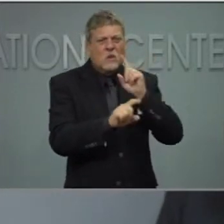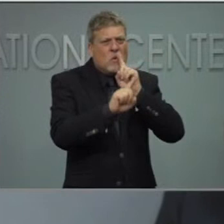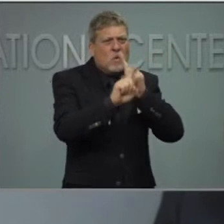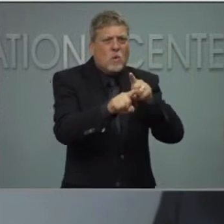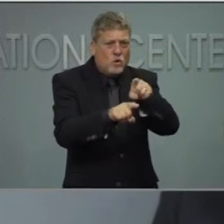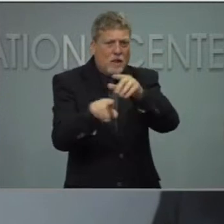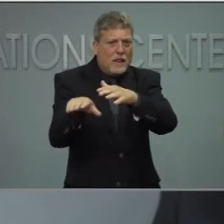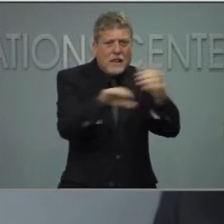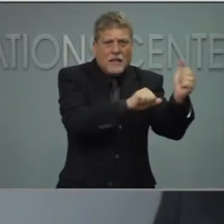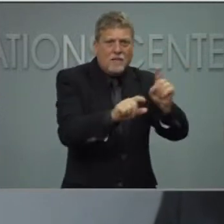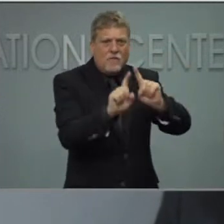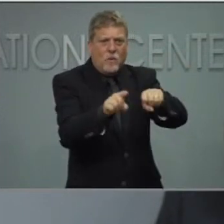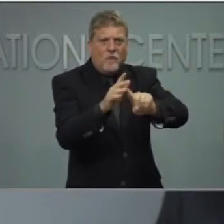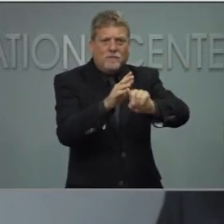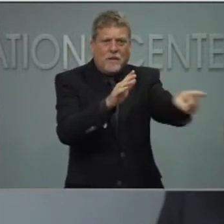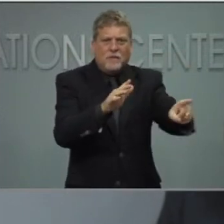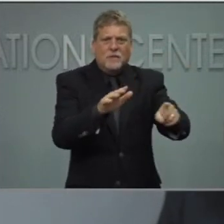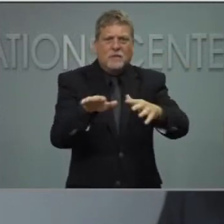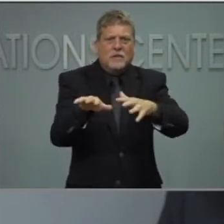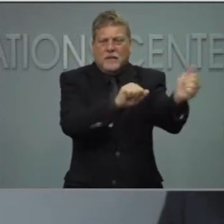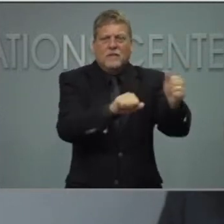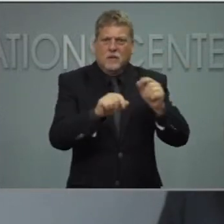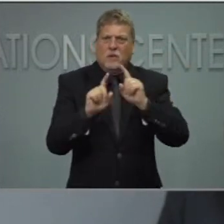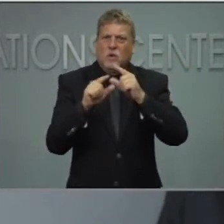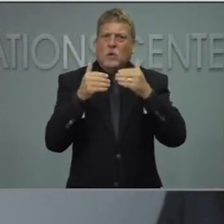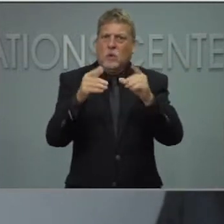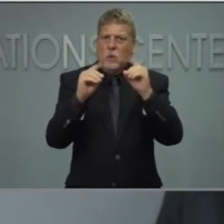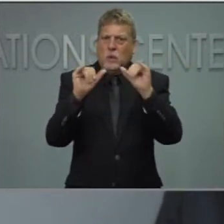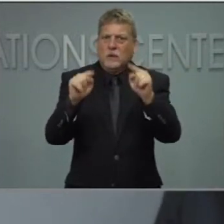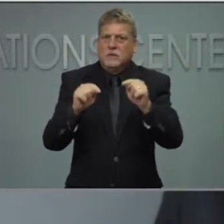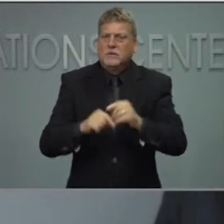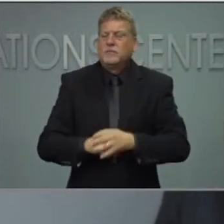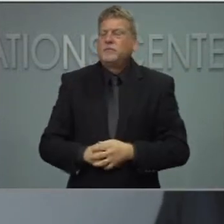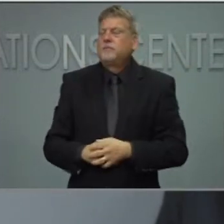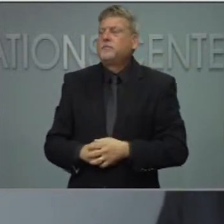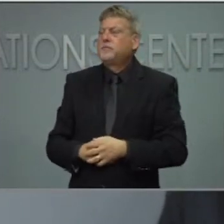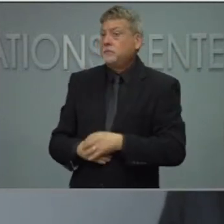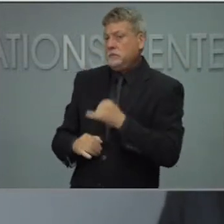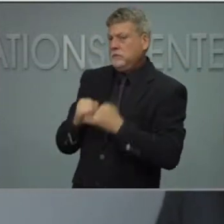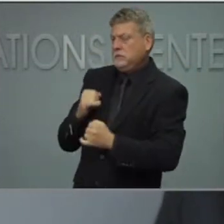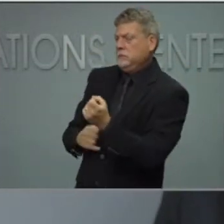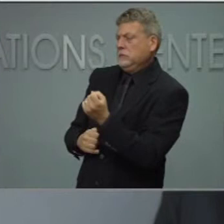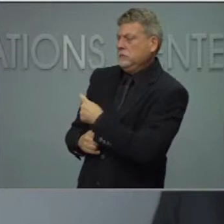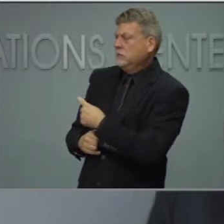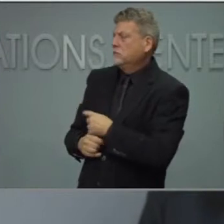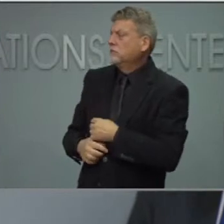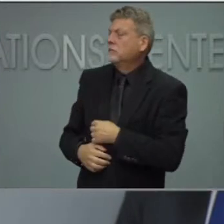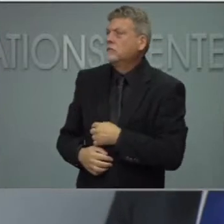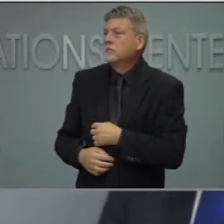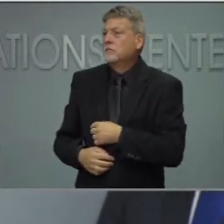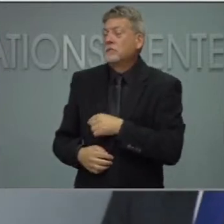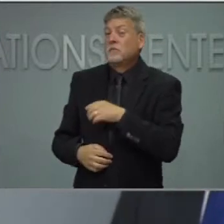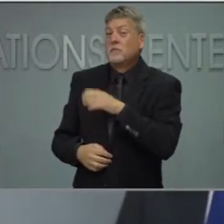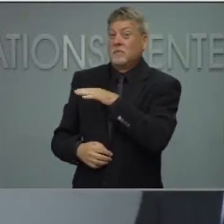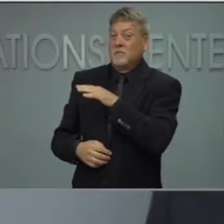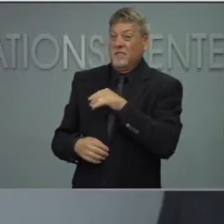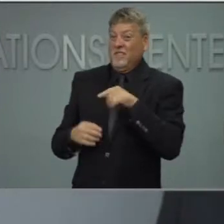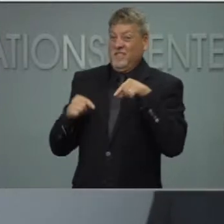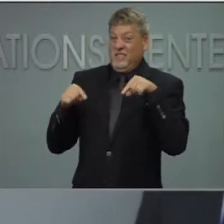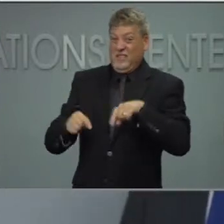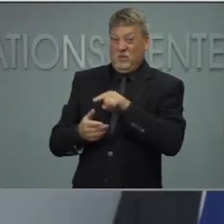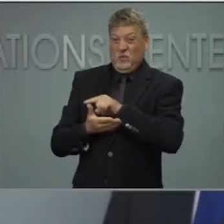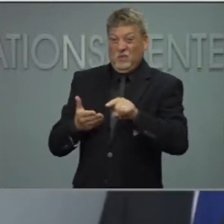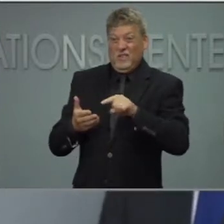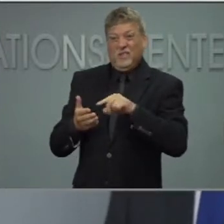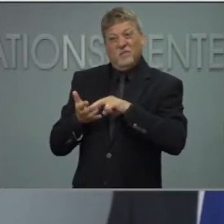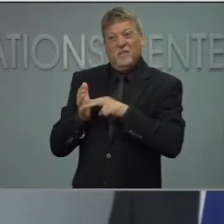evacuation. Last thing about severe weather is this is for many people the last week of summer vacation.